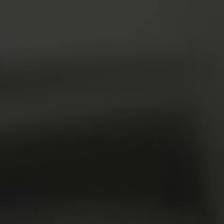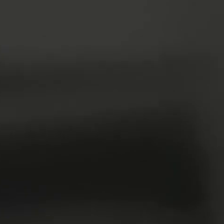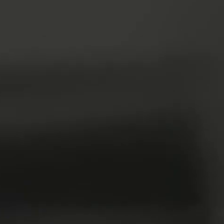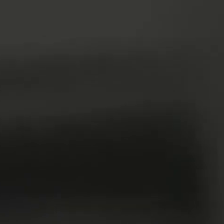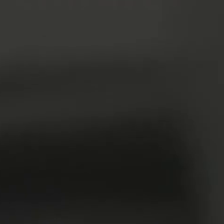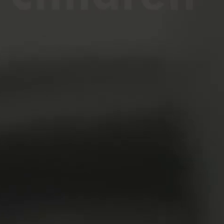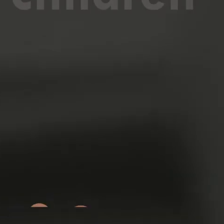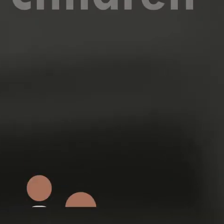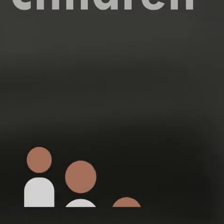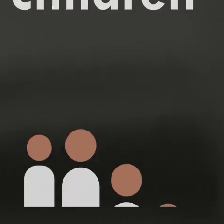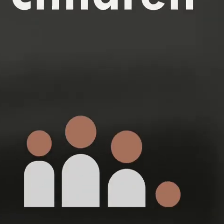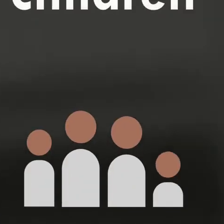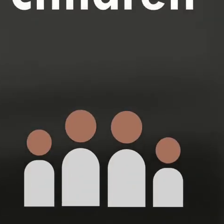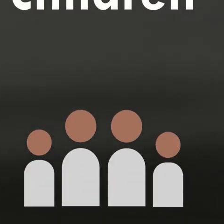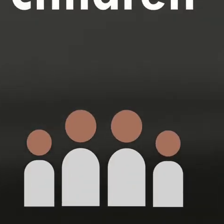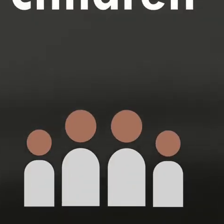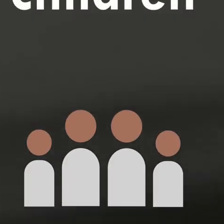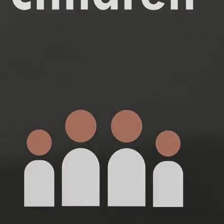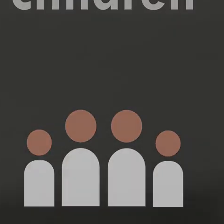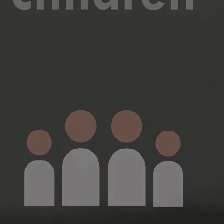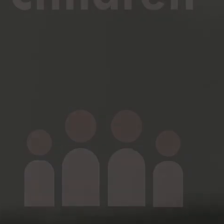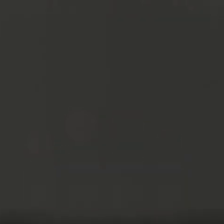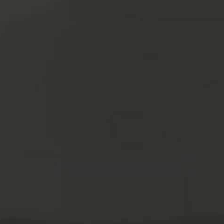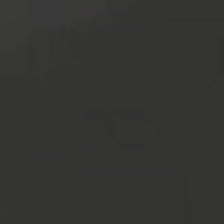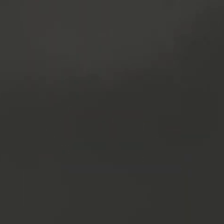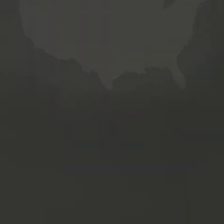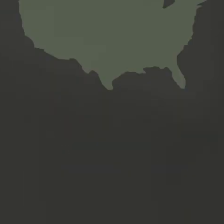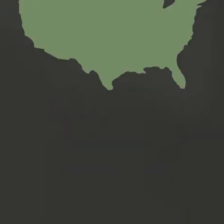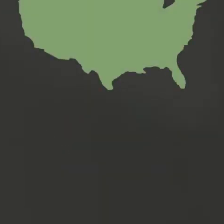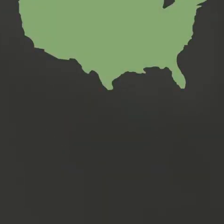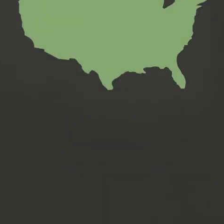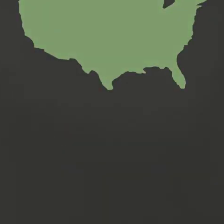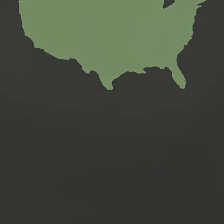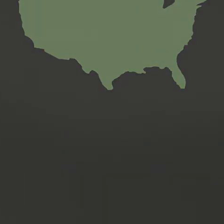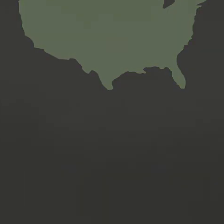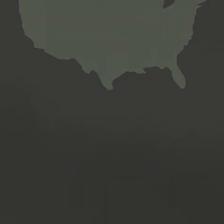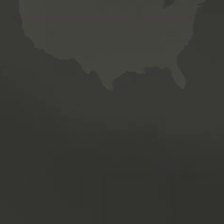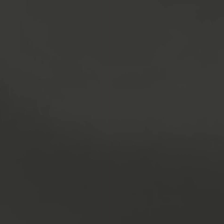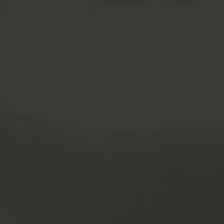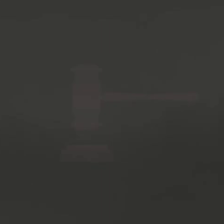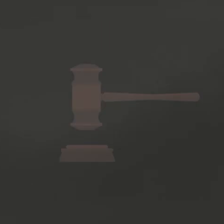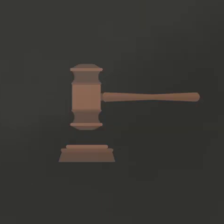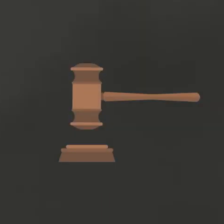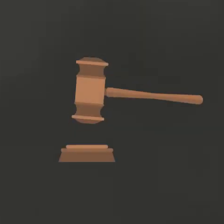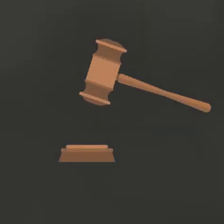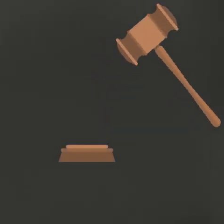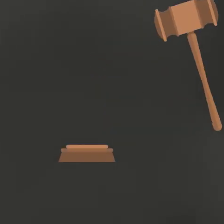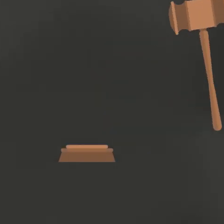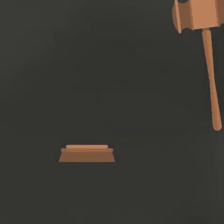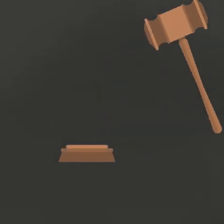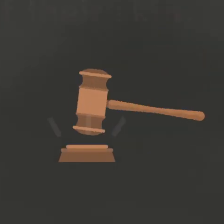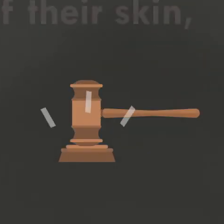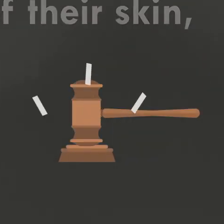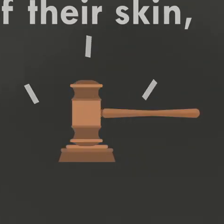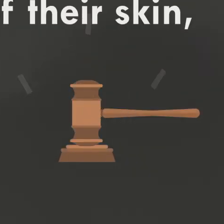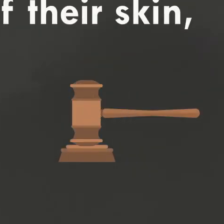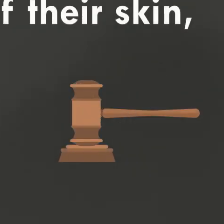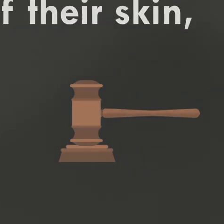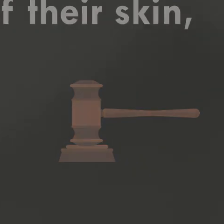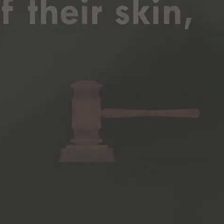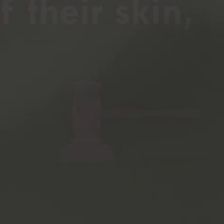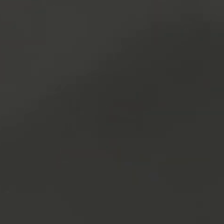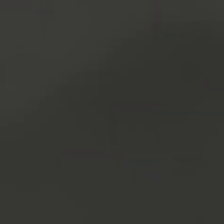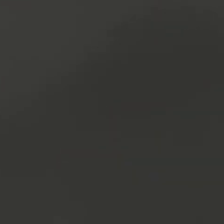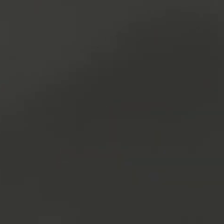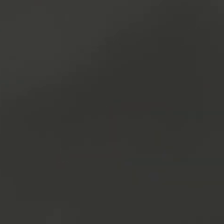that my poor little children will one day live in a nation where they will not be judged by the color of